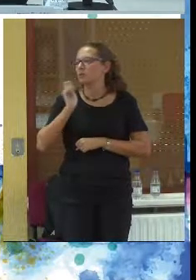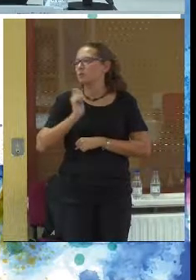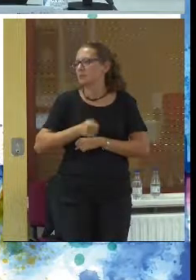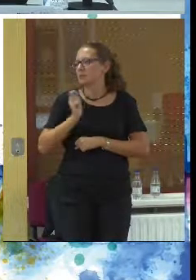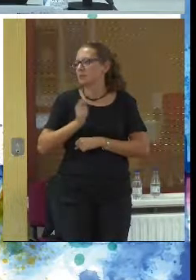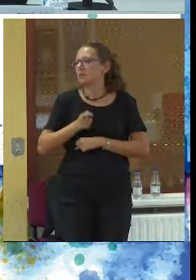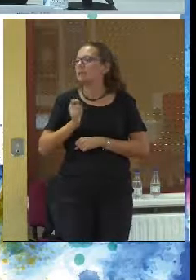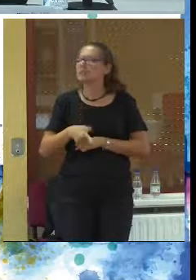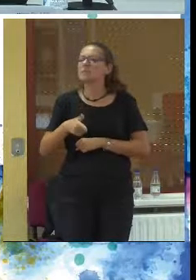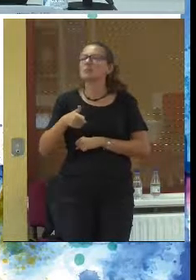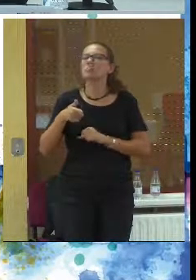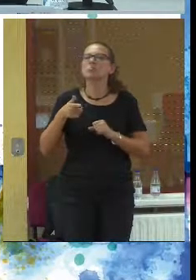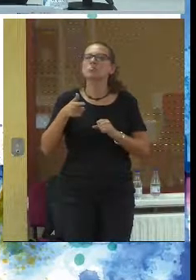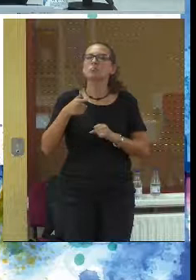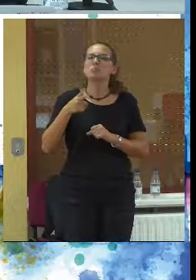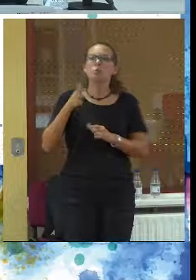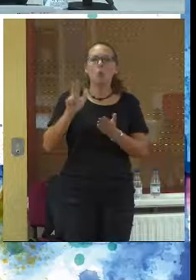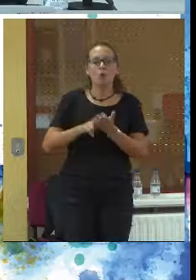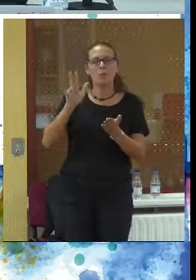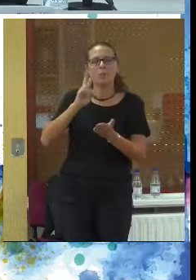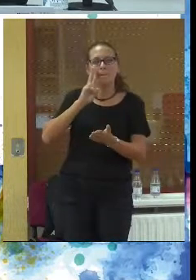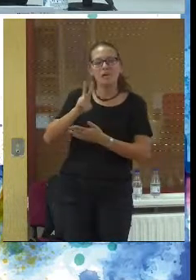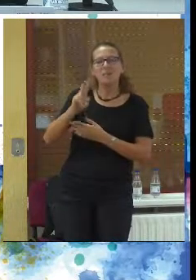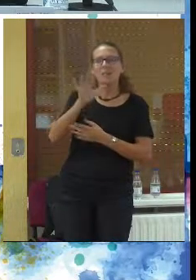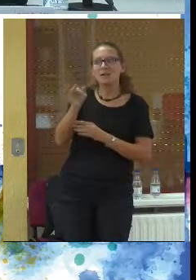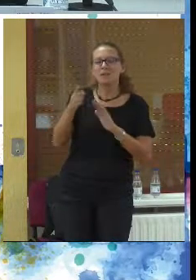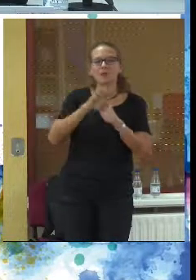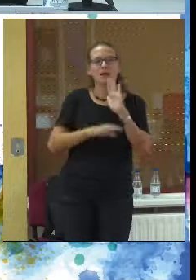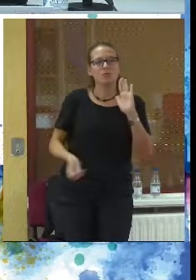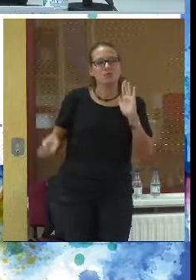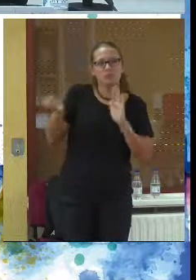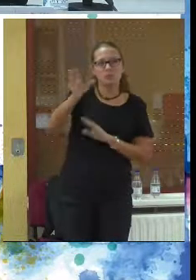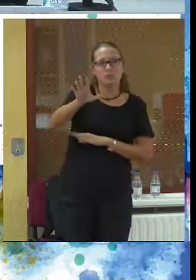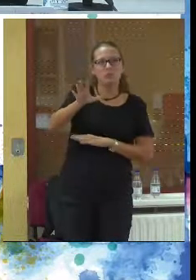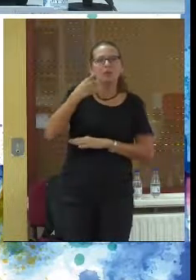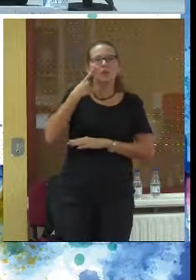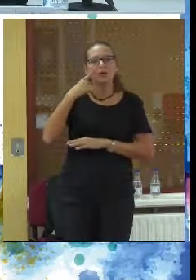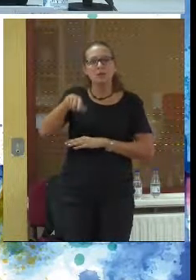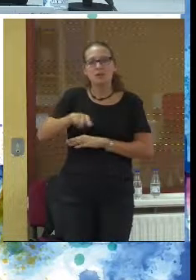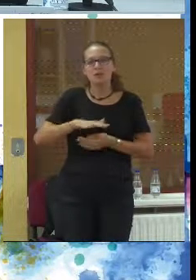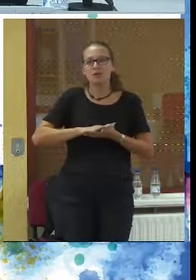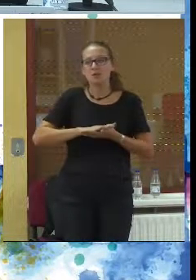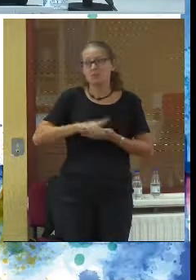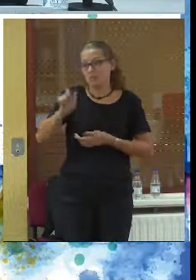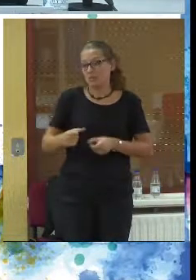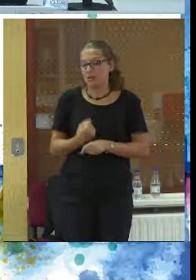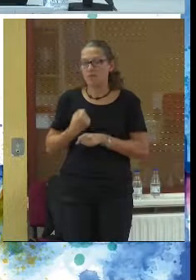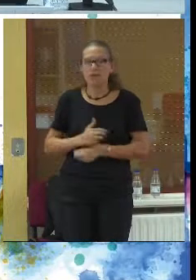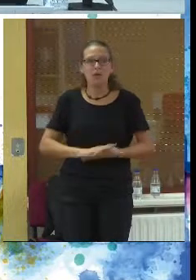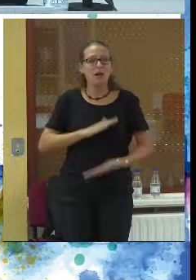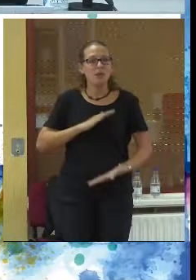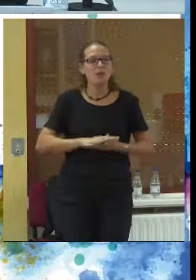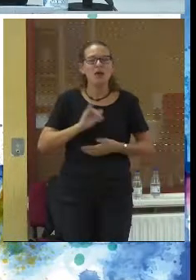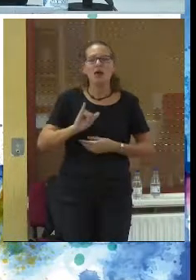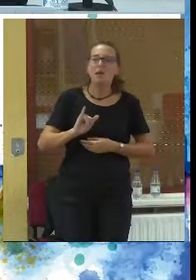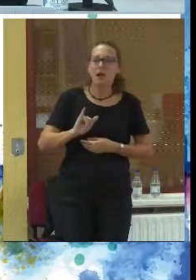the standardization and uploading into the app. If this employee is capable to